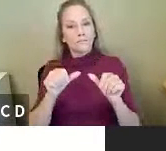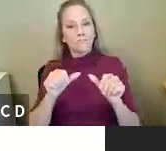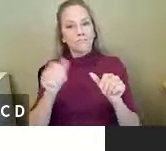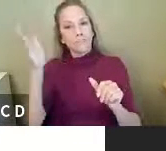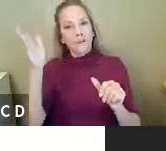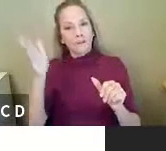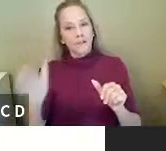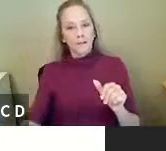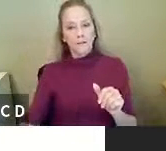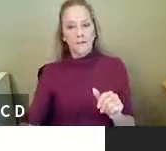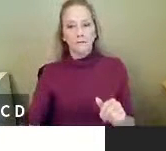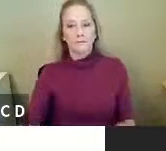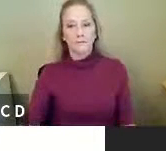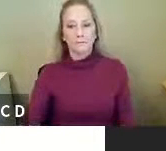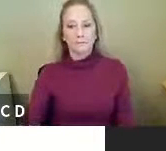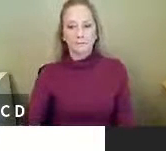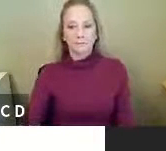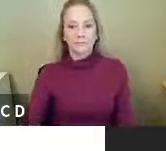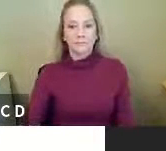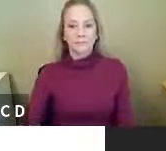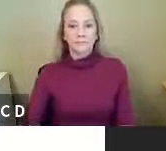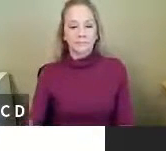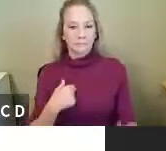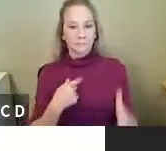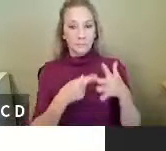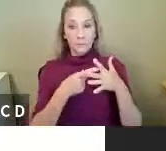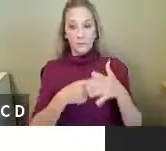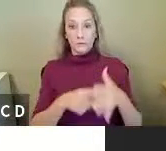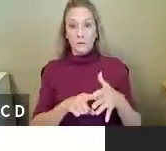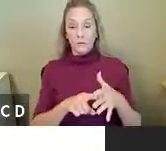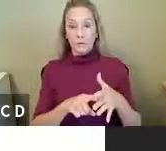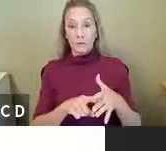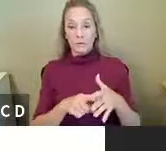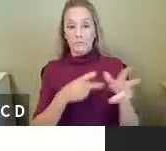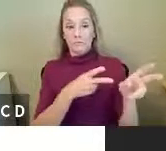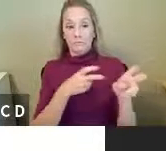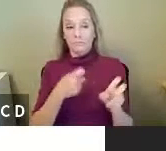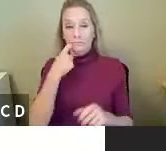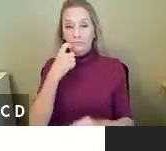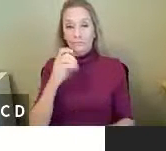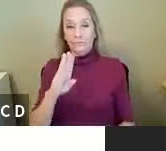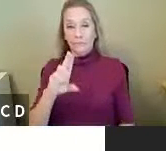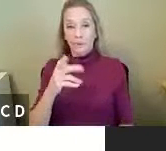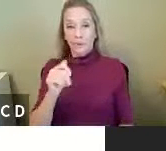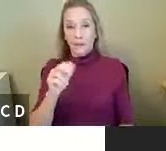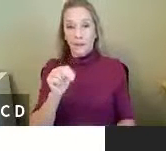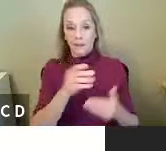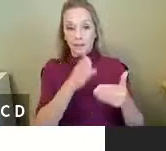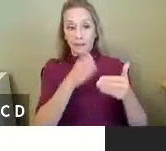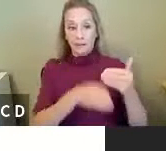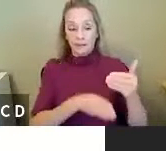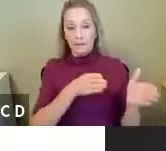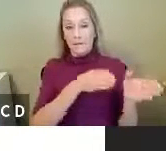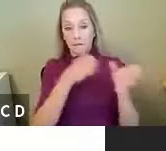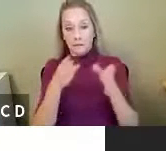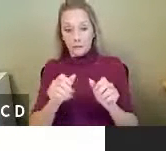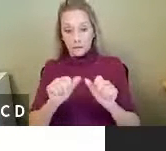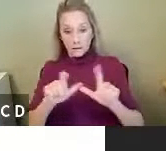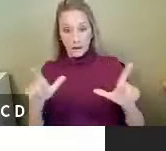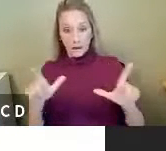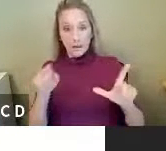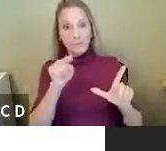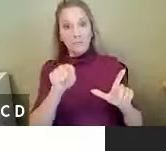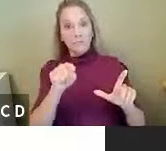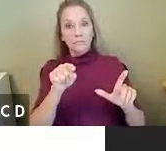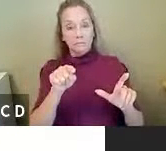I did want to start though and frame it in a similar way where Dr. Buchanan just wrapped up. And so next slide, please, is just